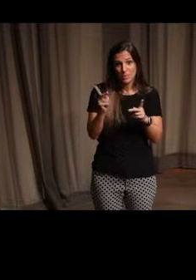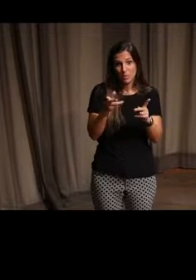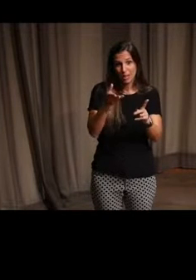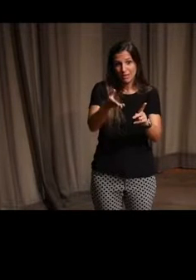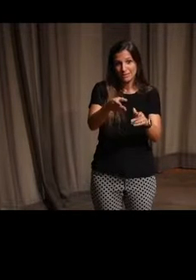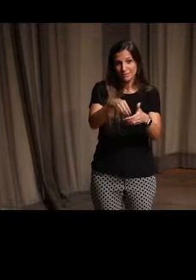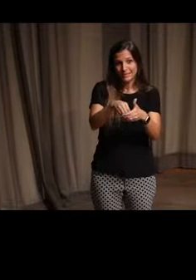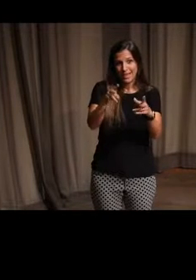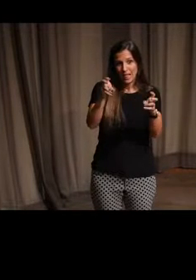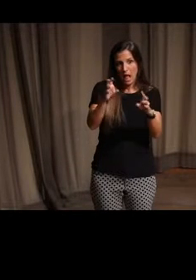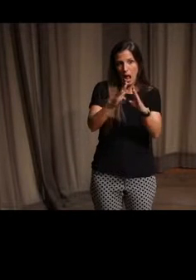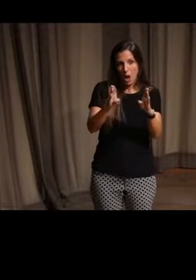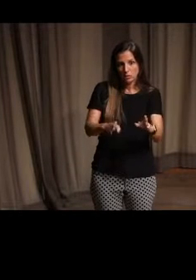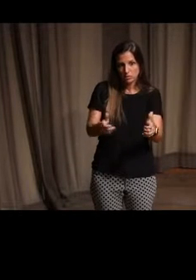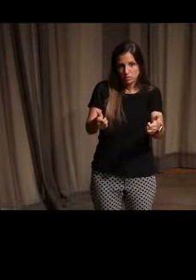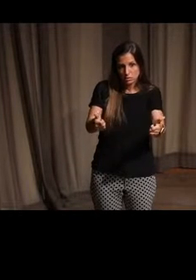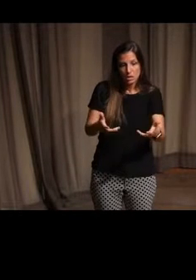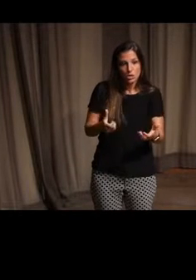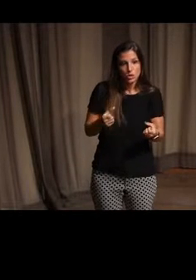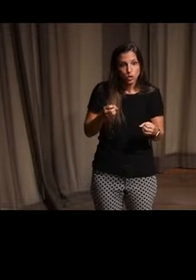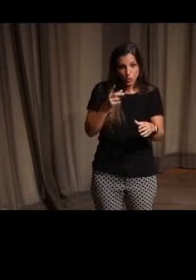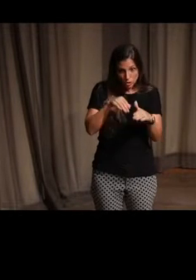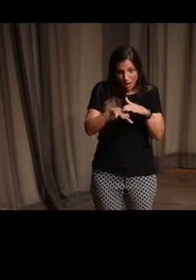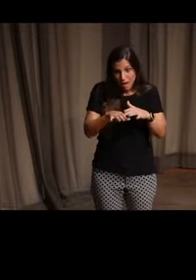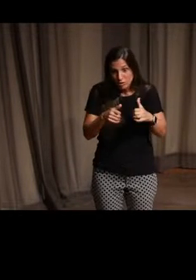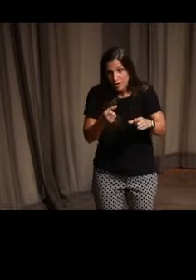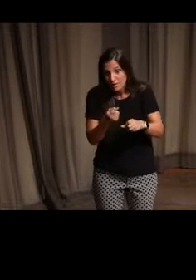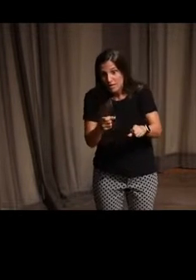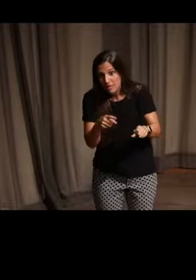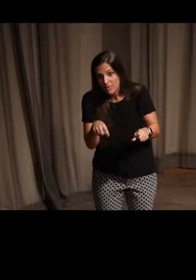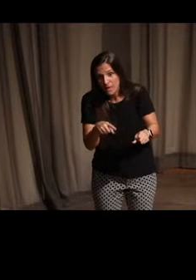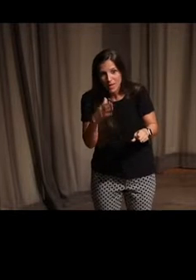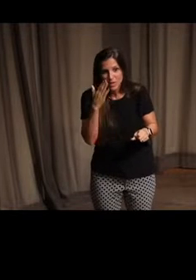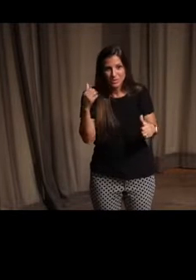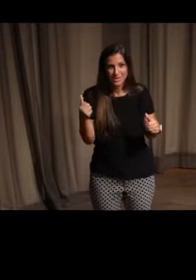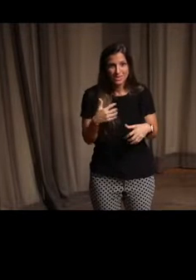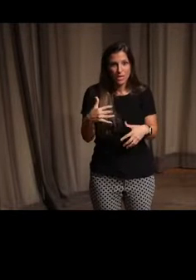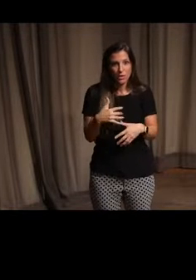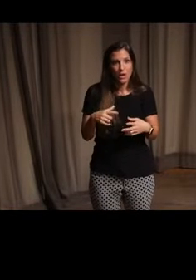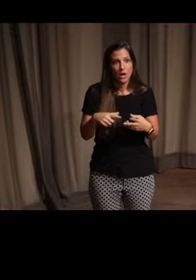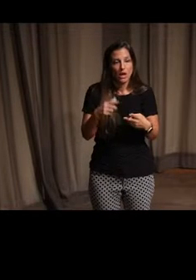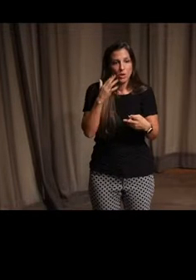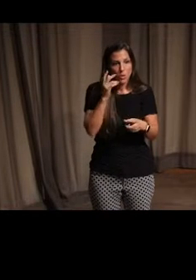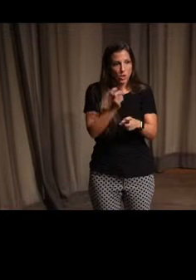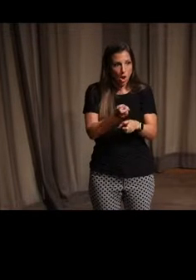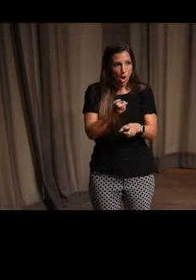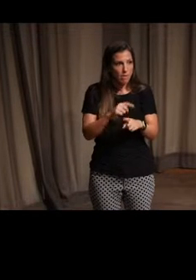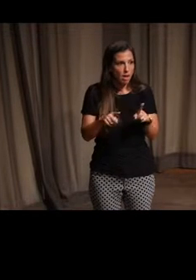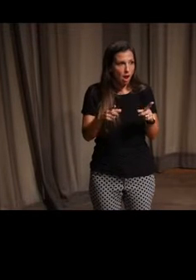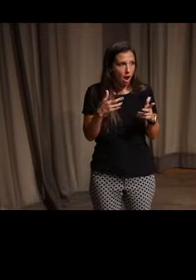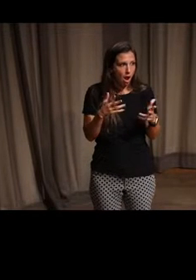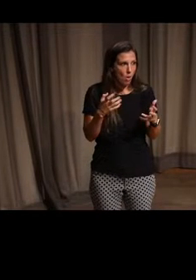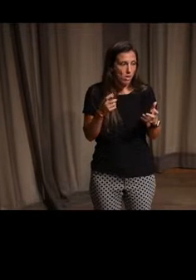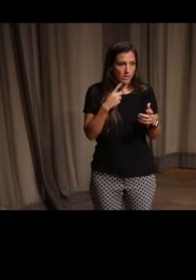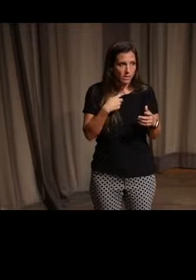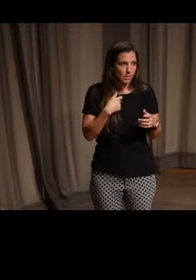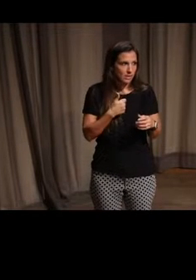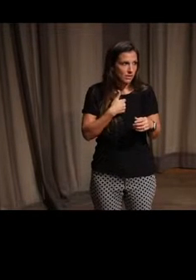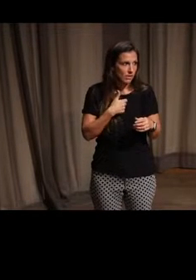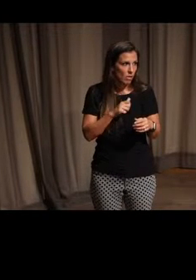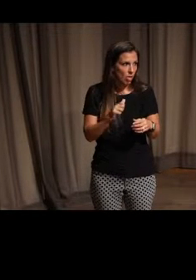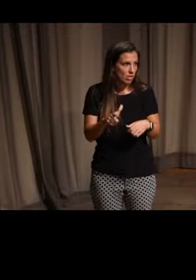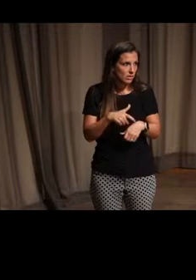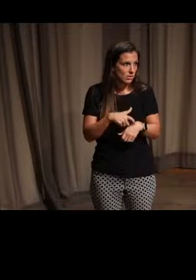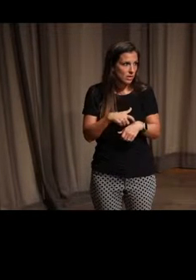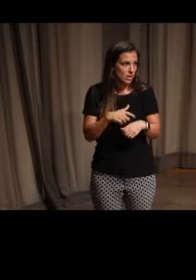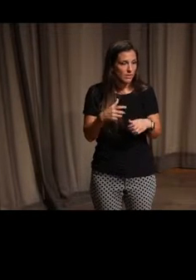in the house, and we can run back in there, and we can try to save them. And I know it's scary, and I know it's hard, but I just tell myself that all the time.